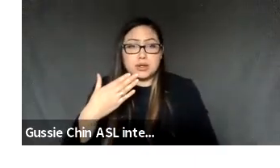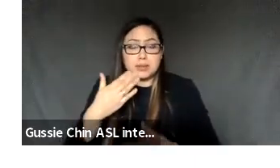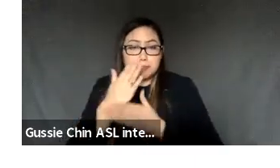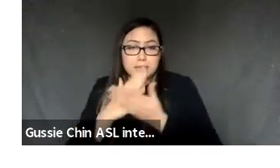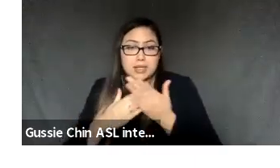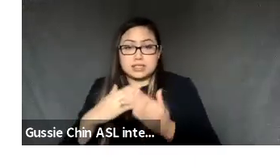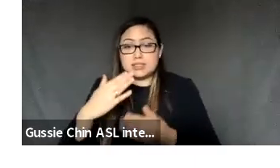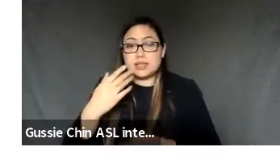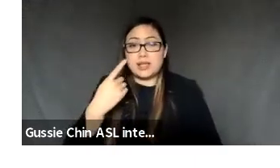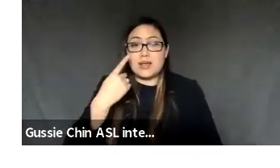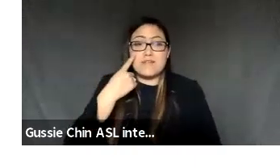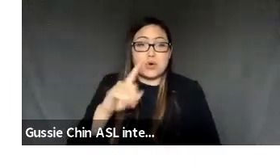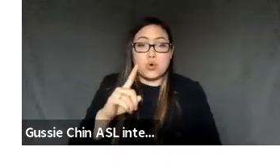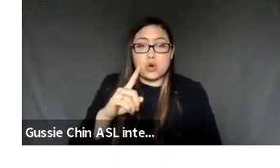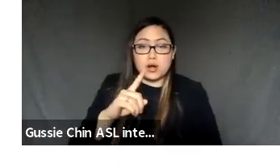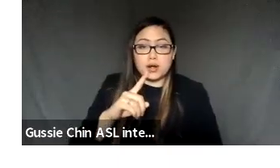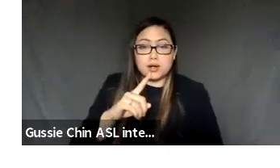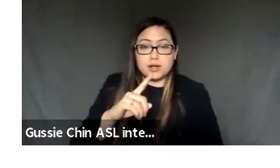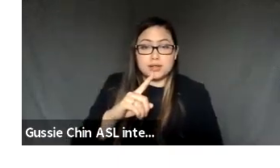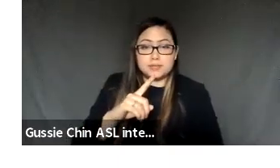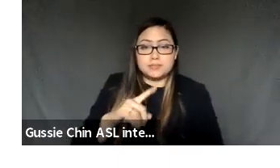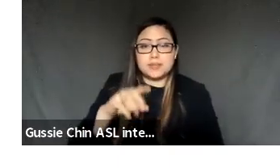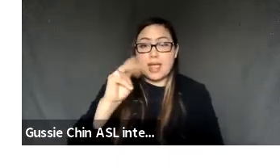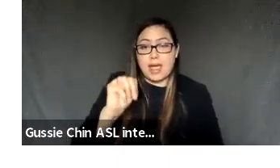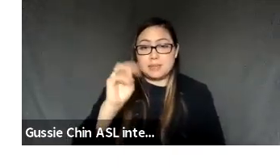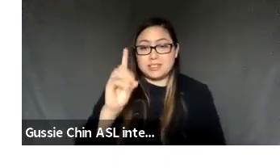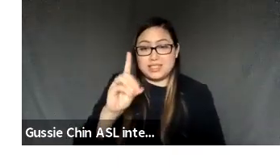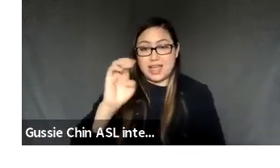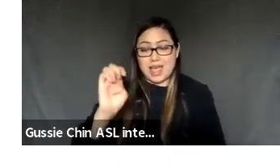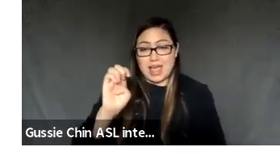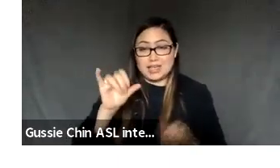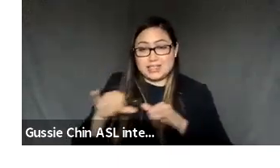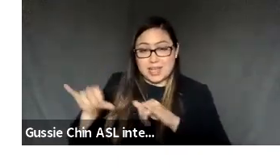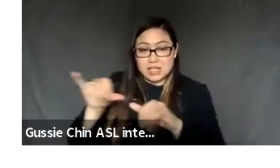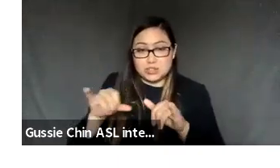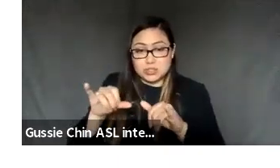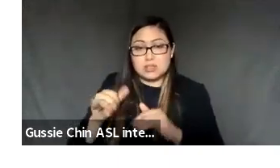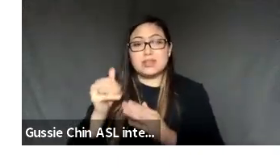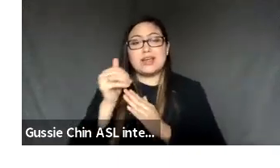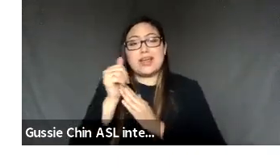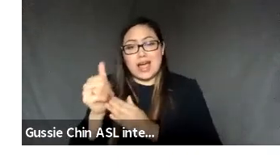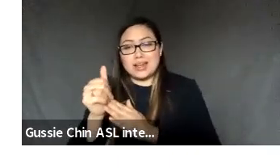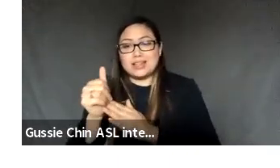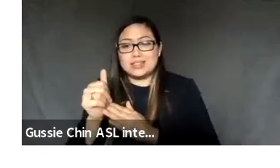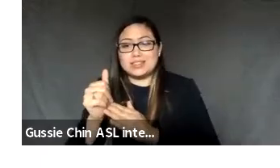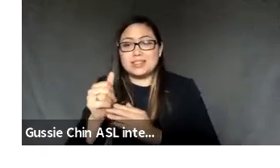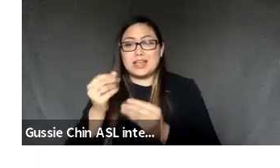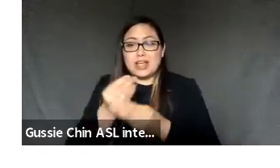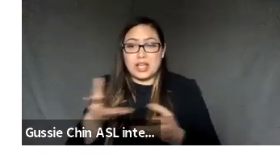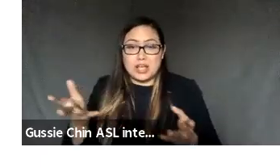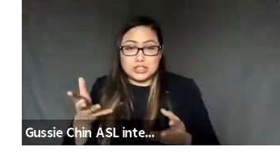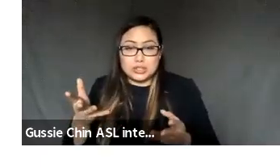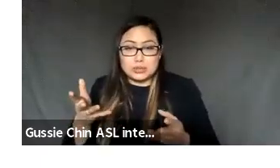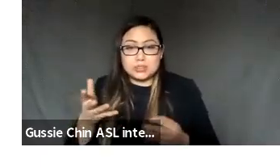standards is the guidance issued by the Department of Justice on access to medical care for individuals with